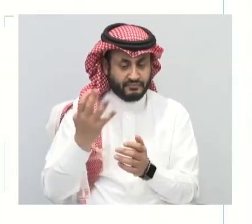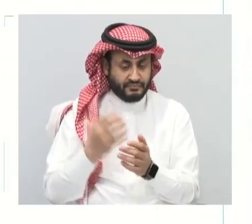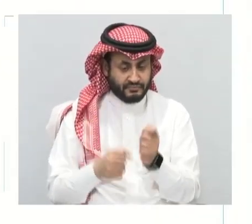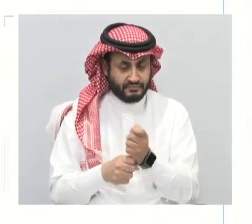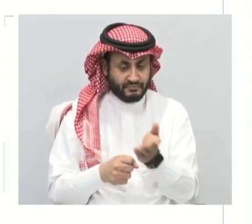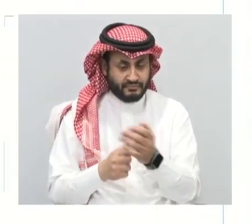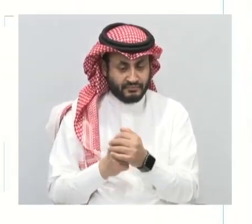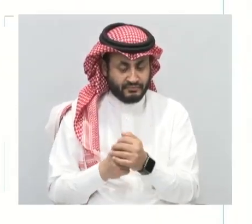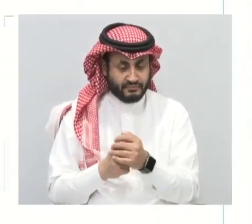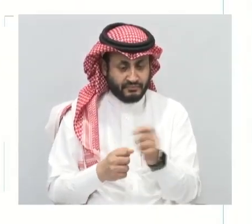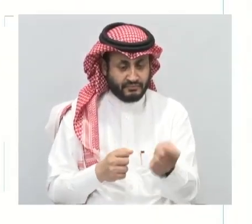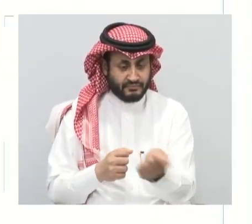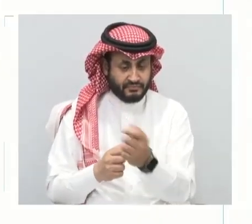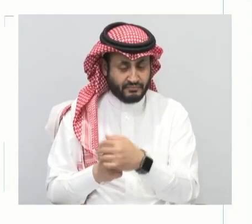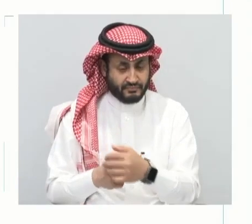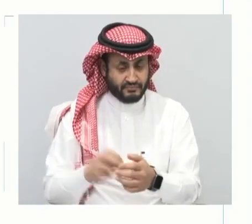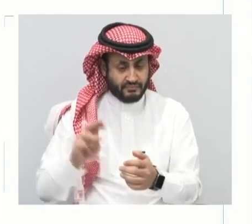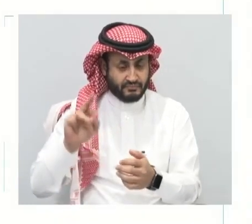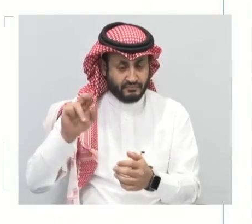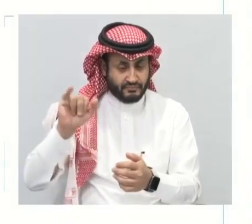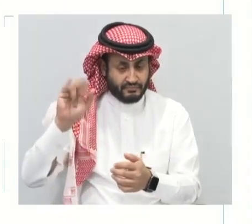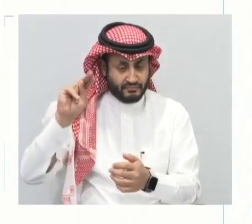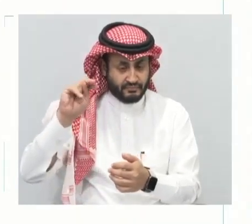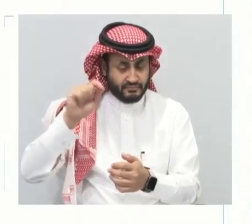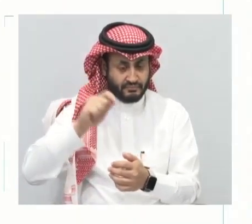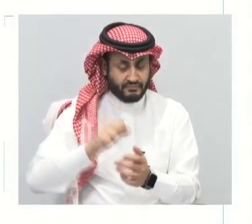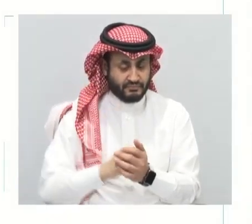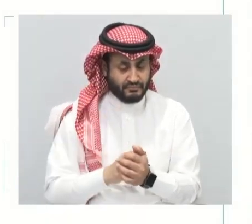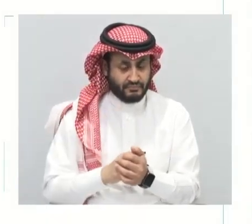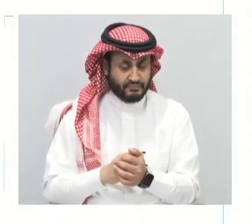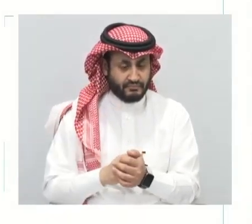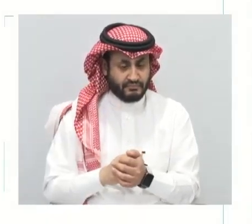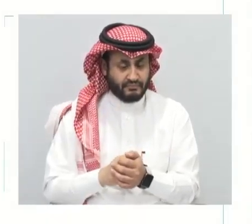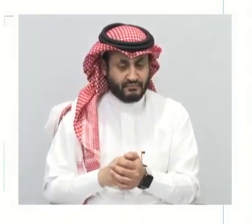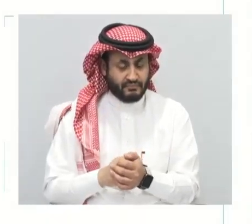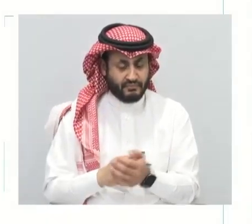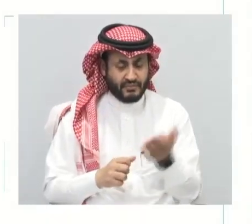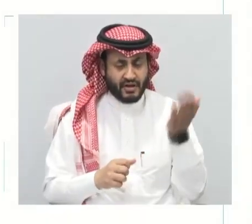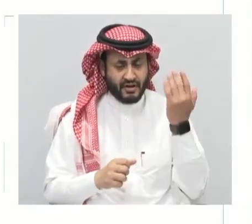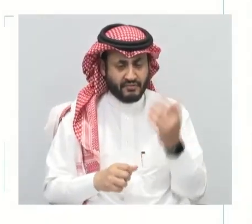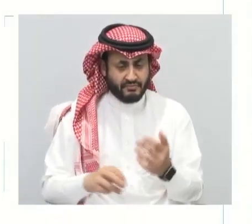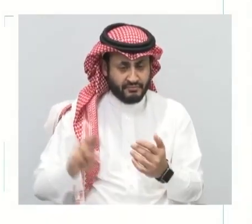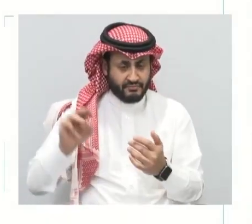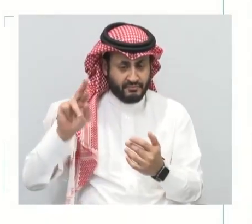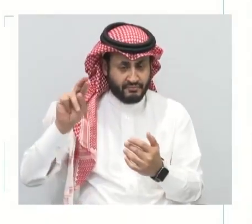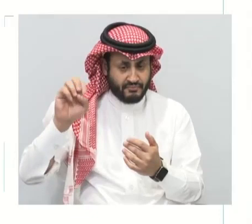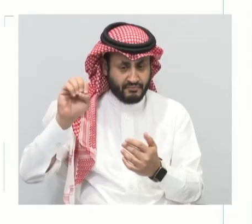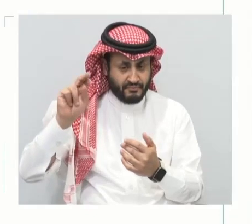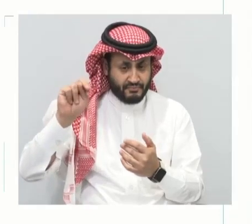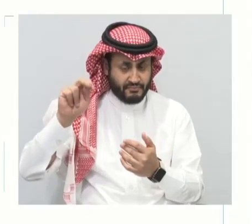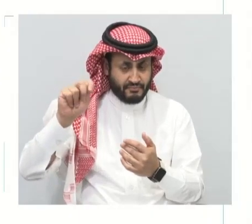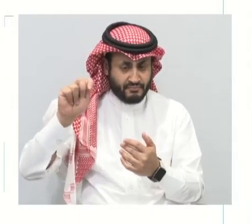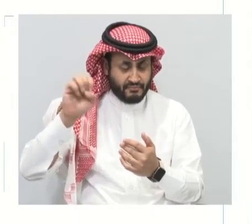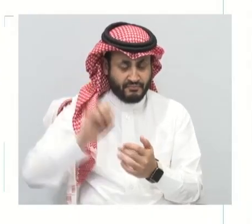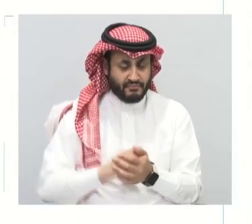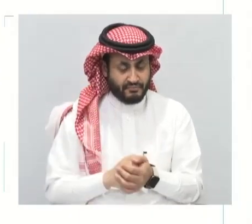use the verb write and the past wrote and the past participle. We use it as written. Okay,